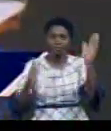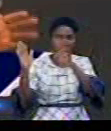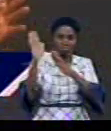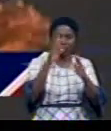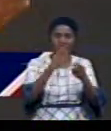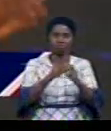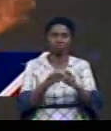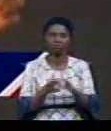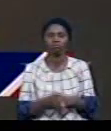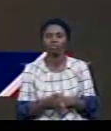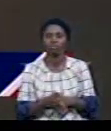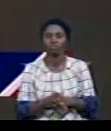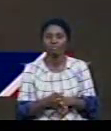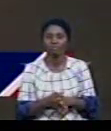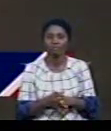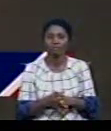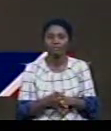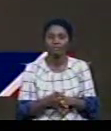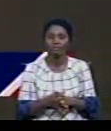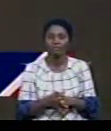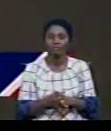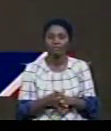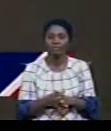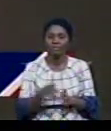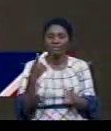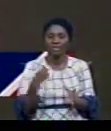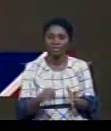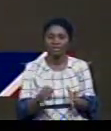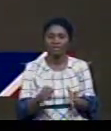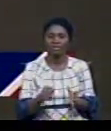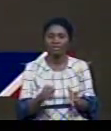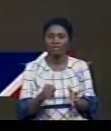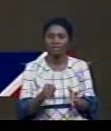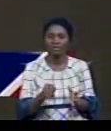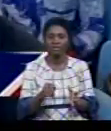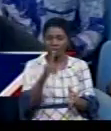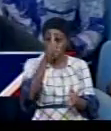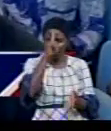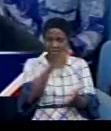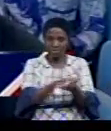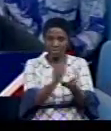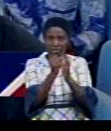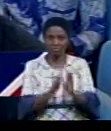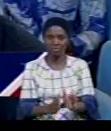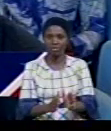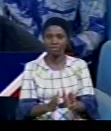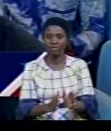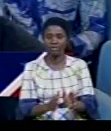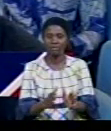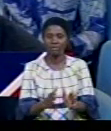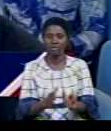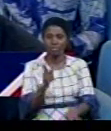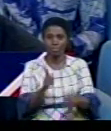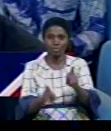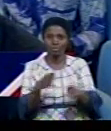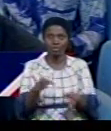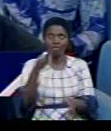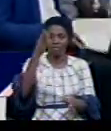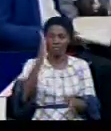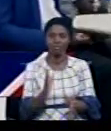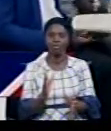become the saints of God, he will deliver us. He will deliver